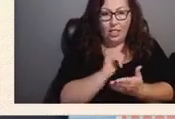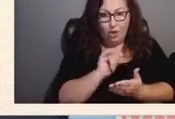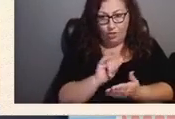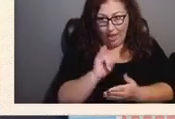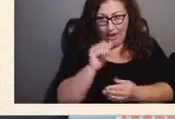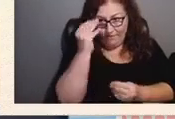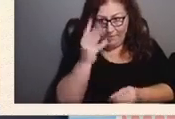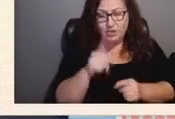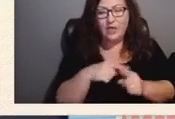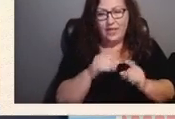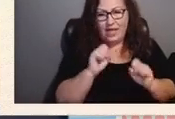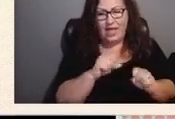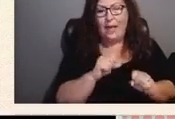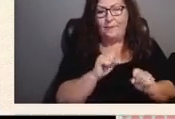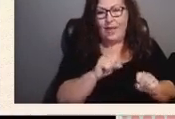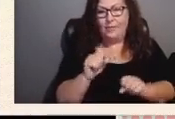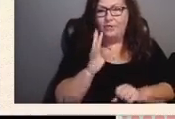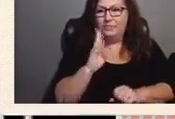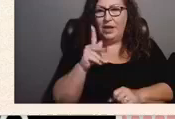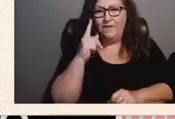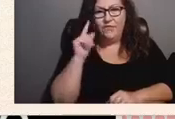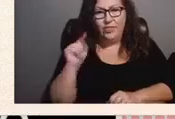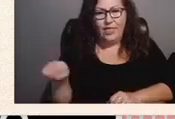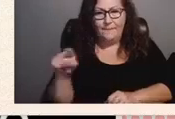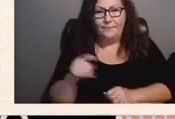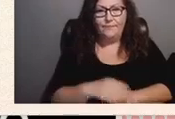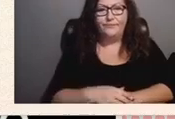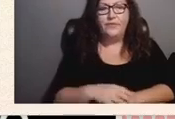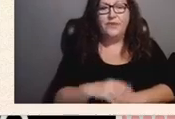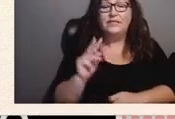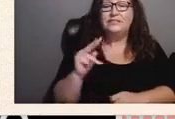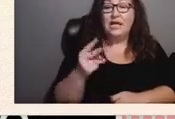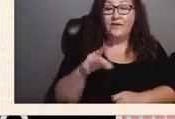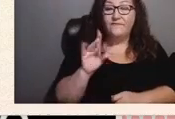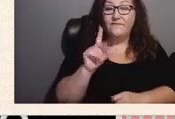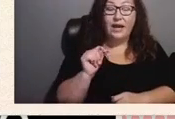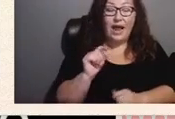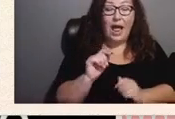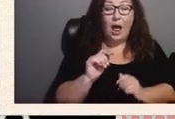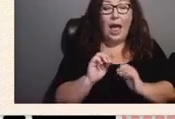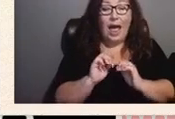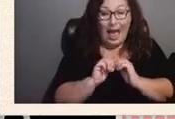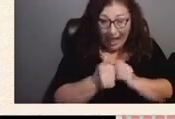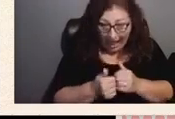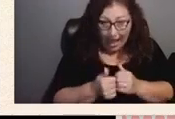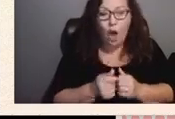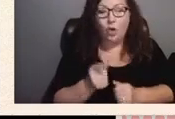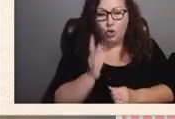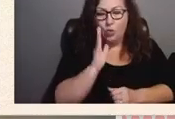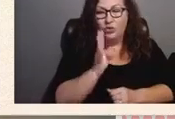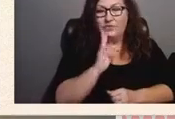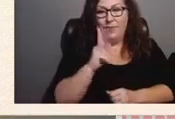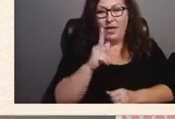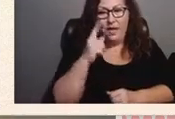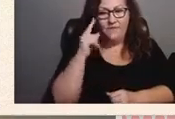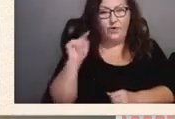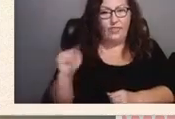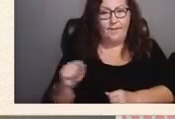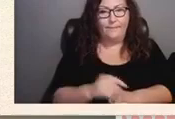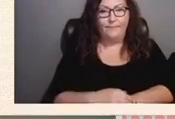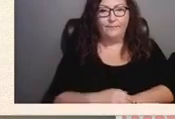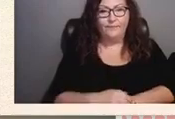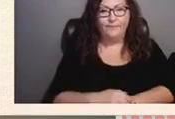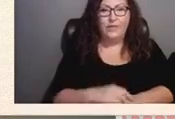able to speak up for them. Second, find out how you're going to speak up for them. Study more